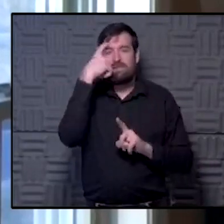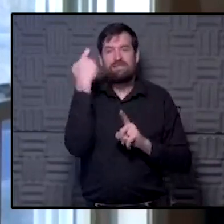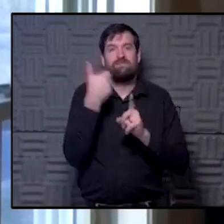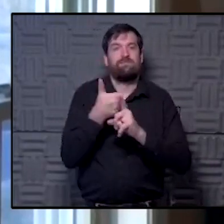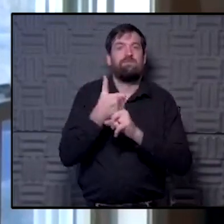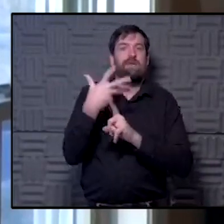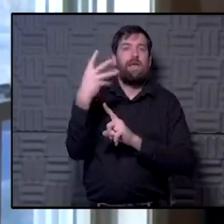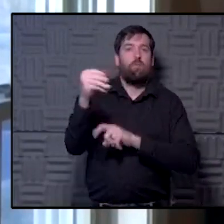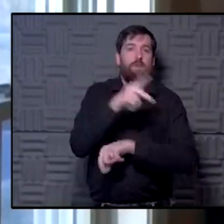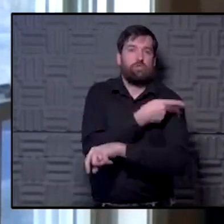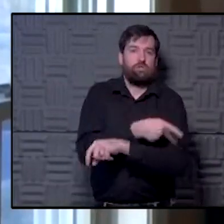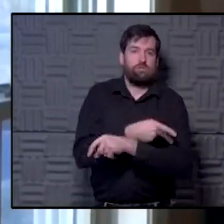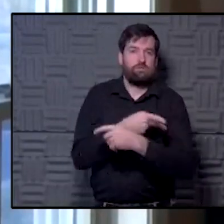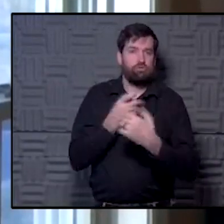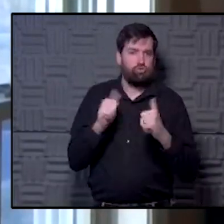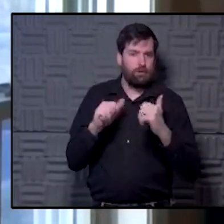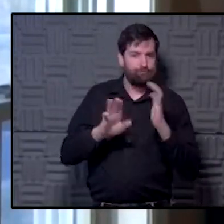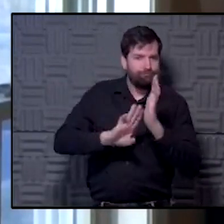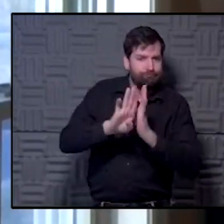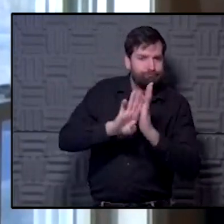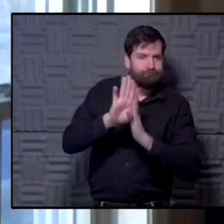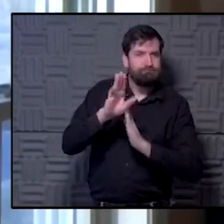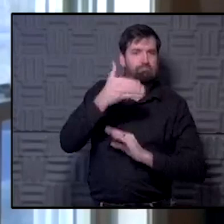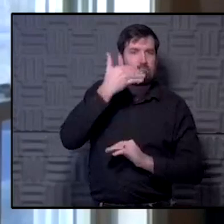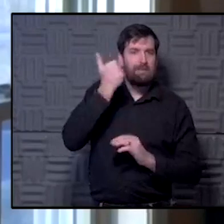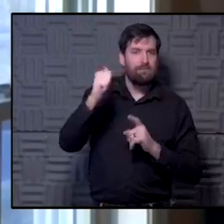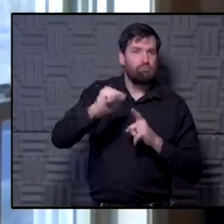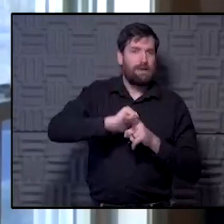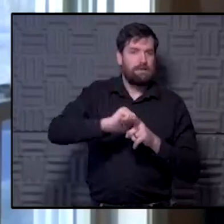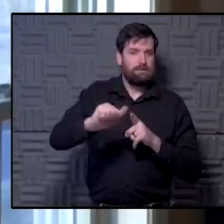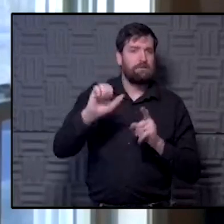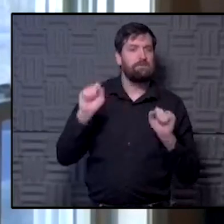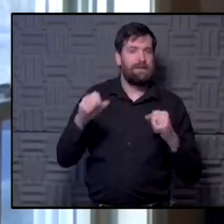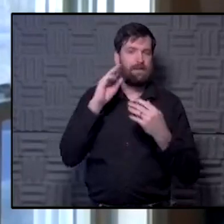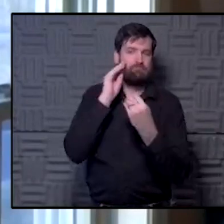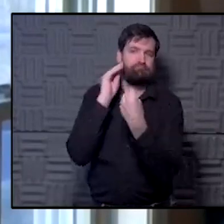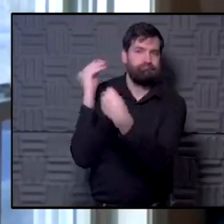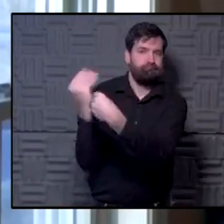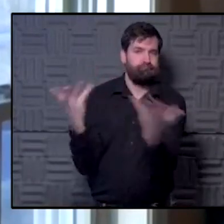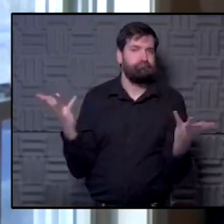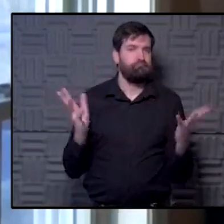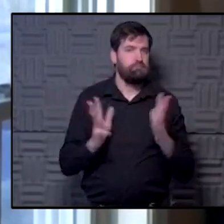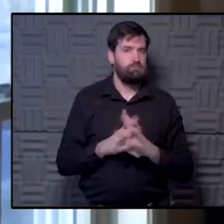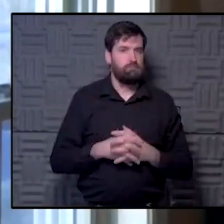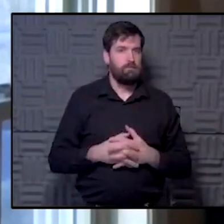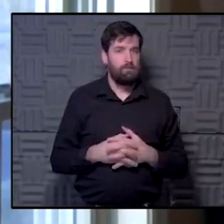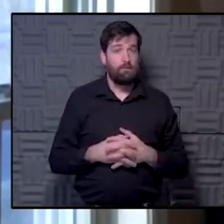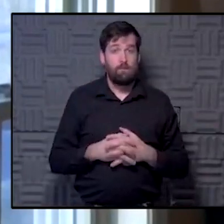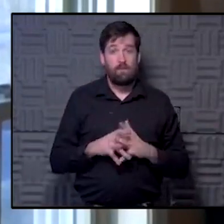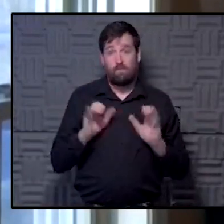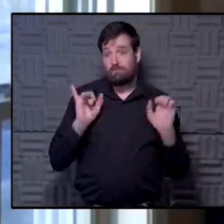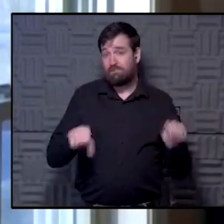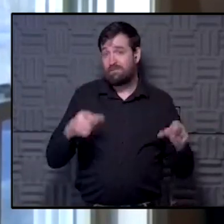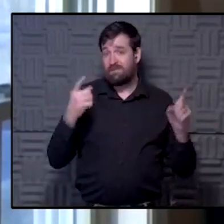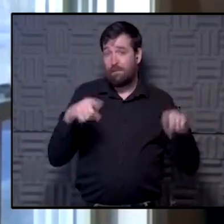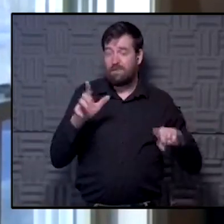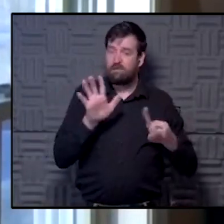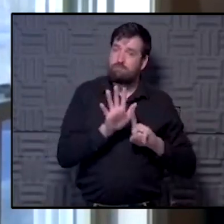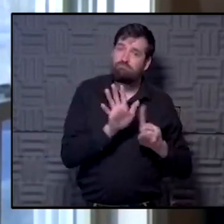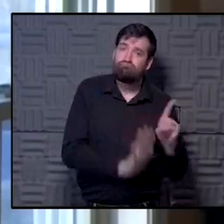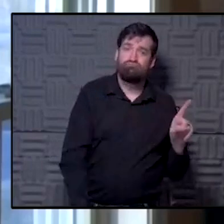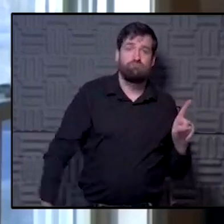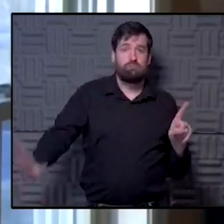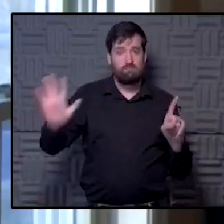So we've worked to try to develop some best practices that we've been able to share. And that's happening across the board. We